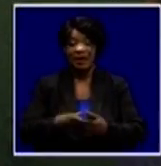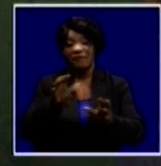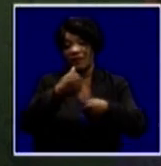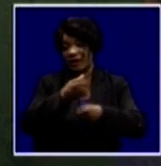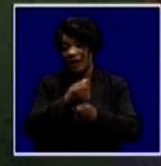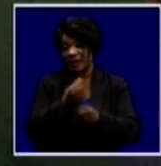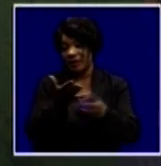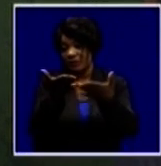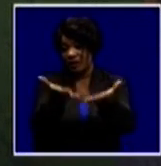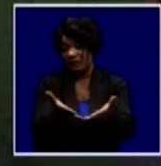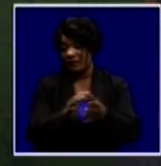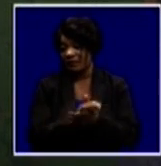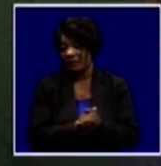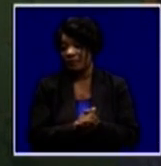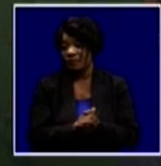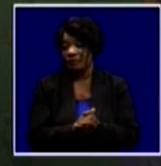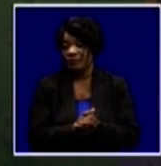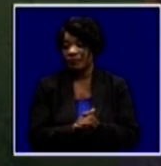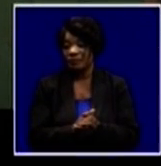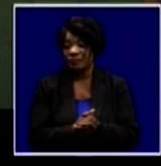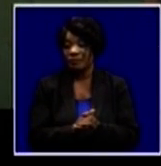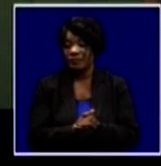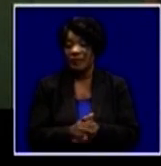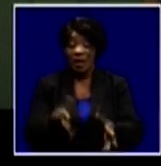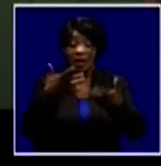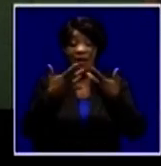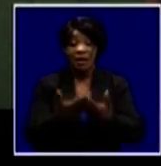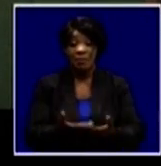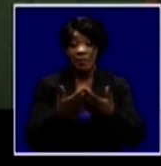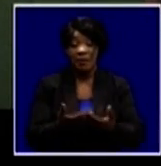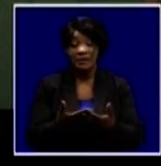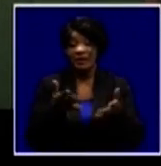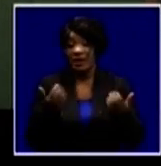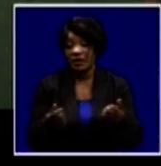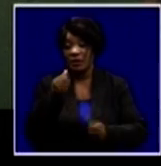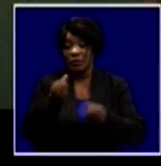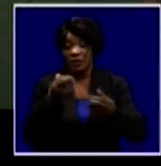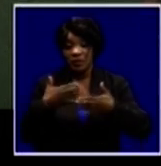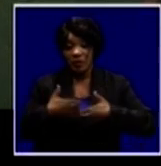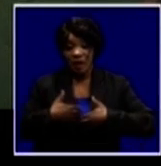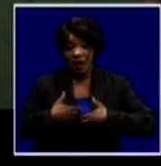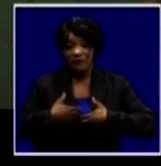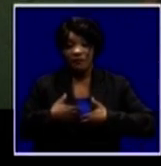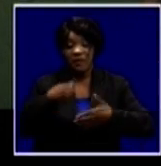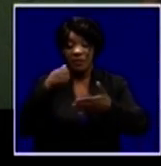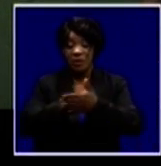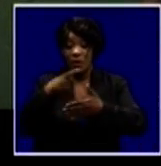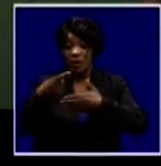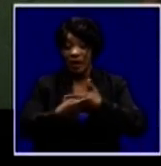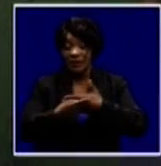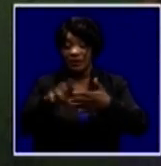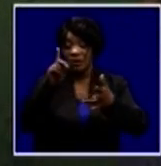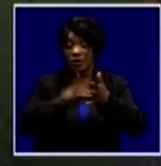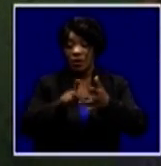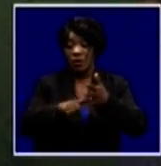between June and August 2017. Right? The machinery all came in between August and October. We want to thank